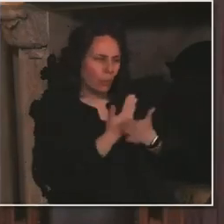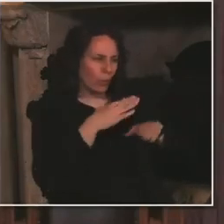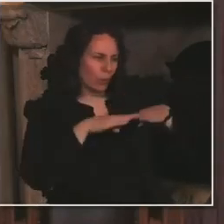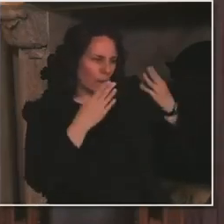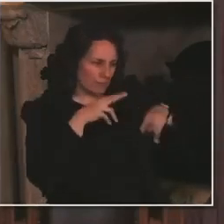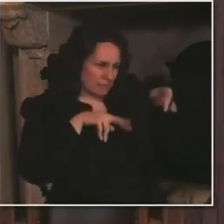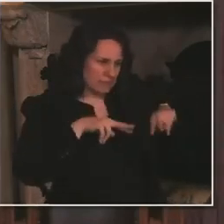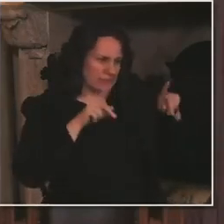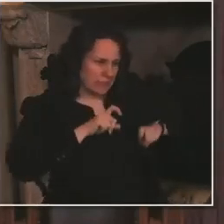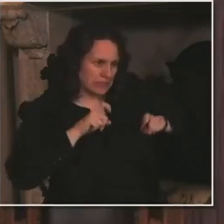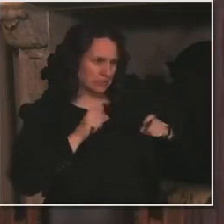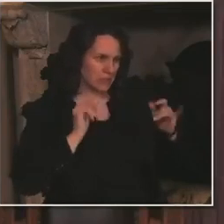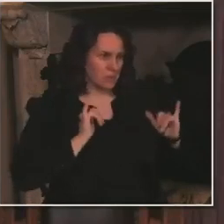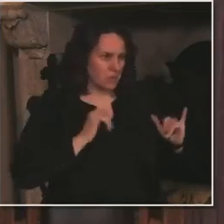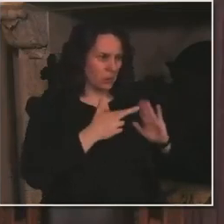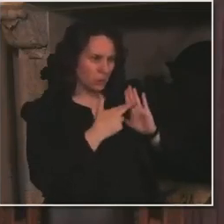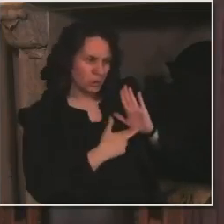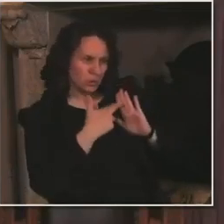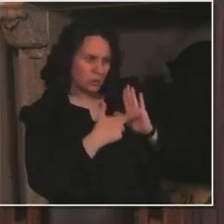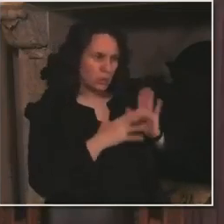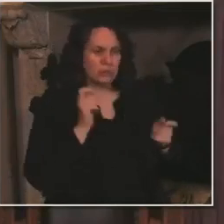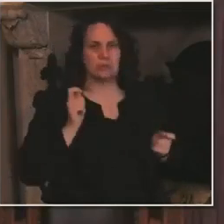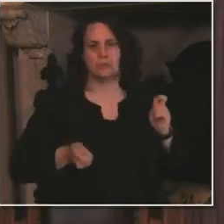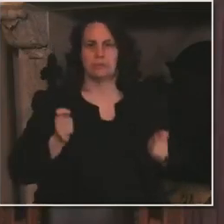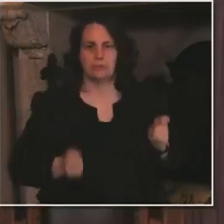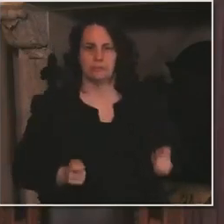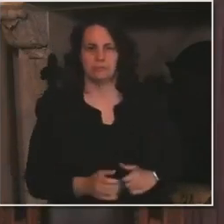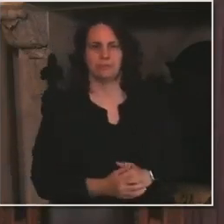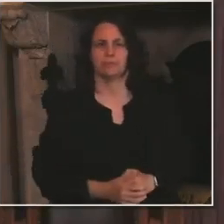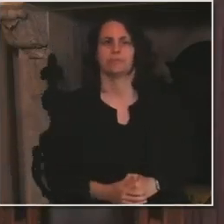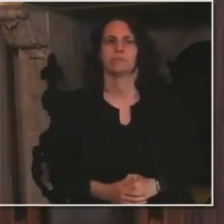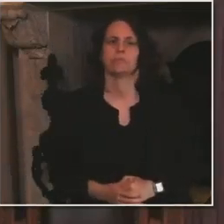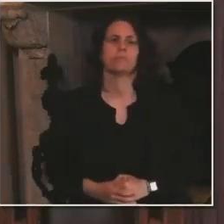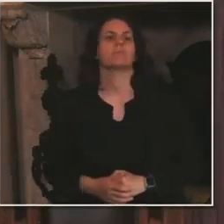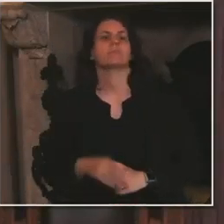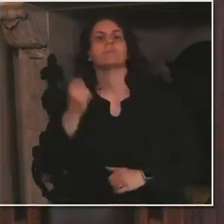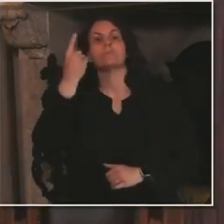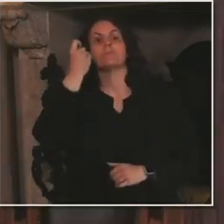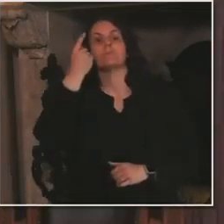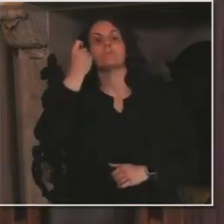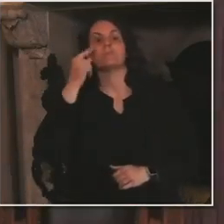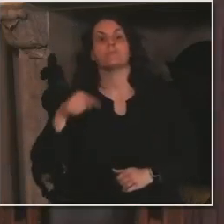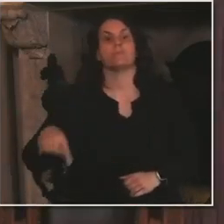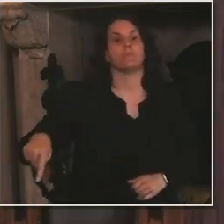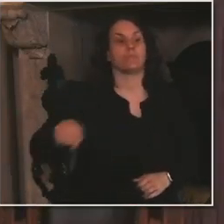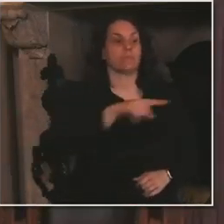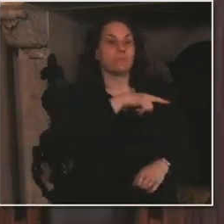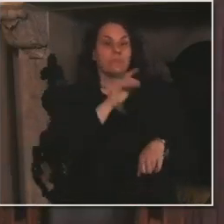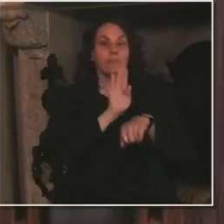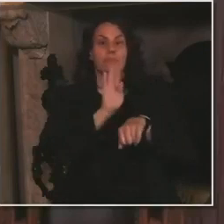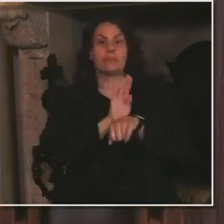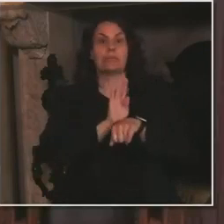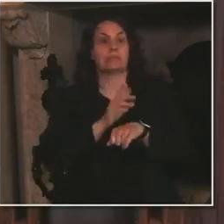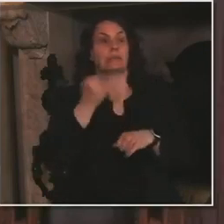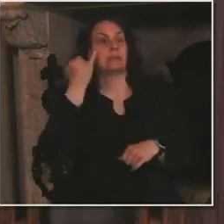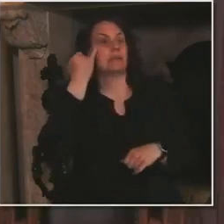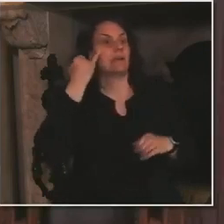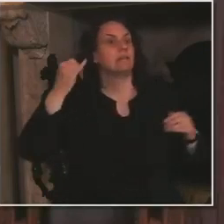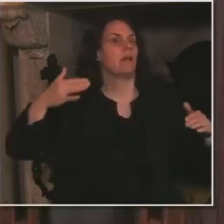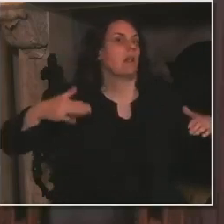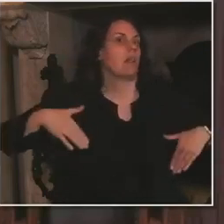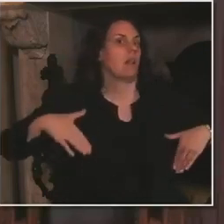and I'm confident that our business community is looking forward to those that aren't yet open, that they're looking forward to figuring